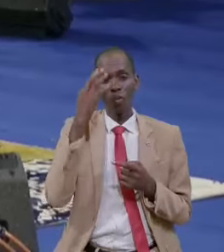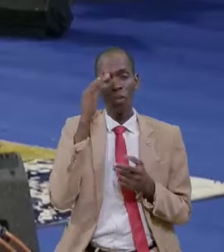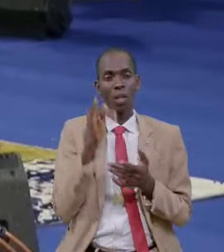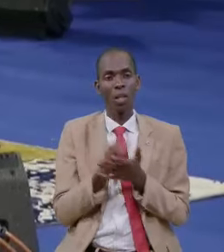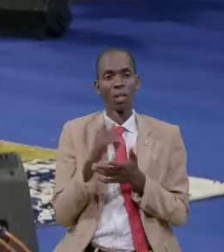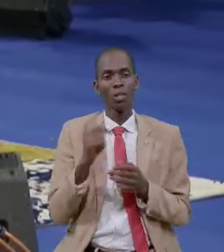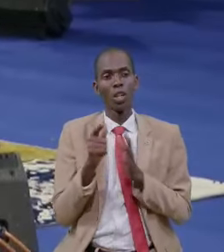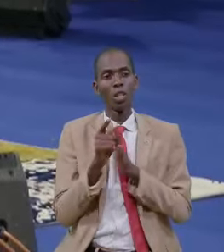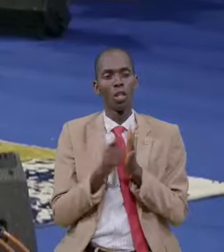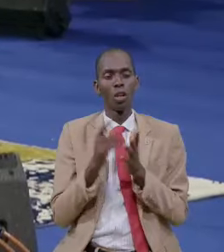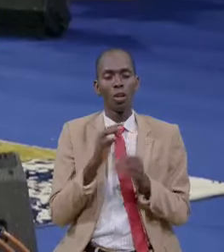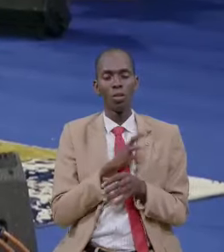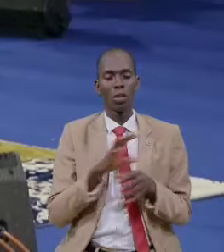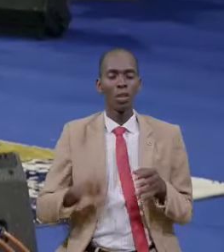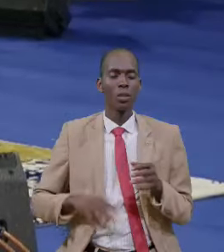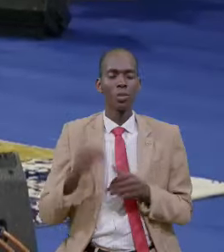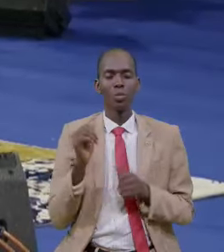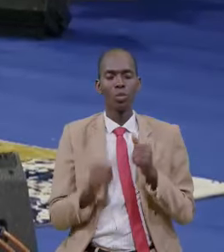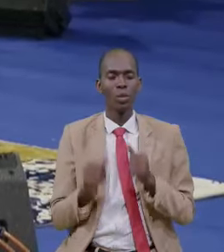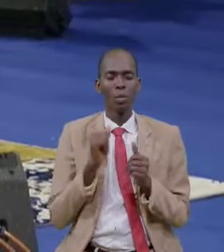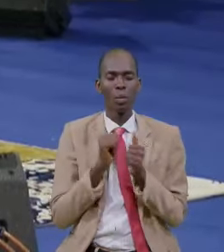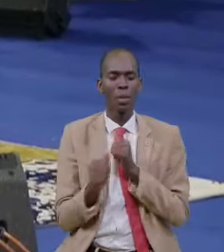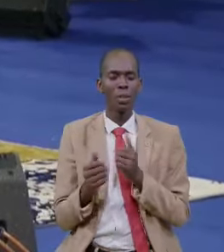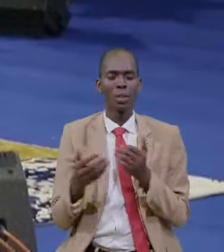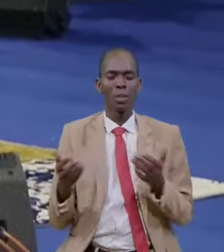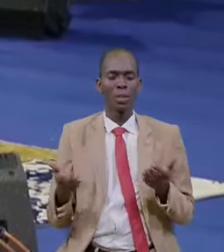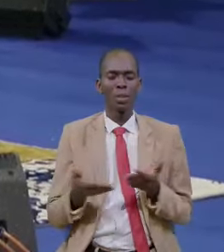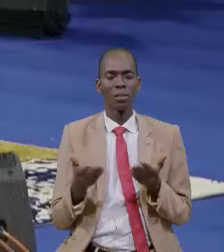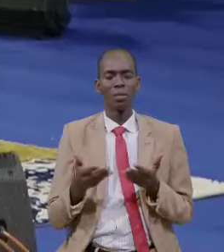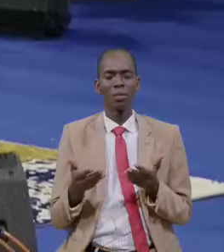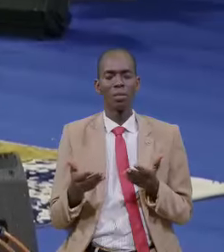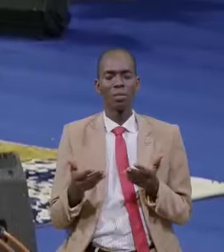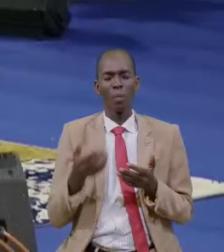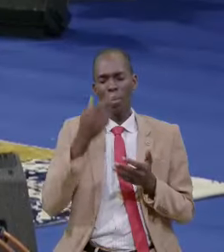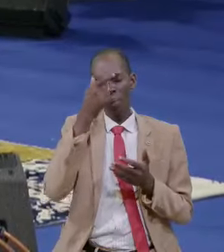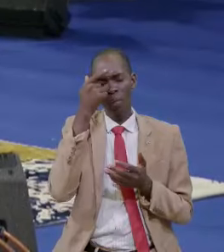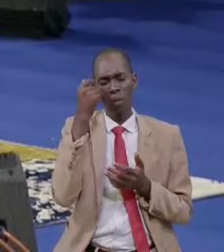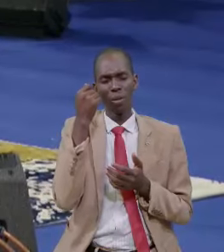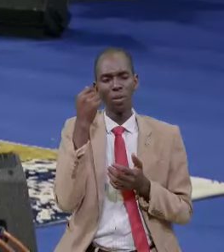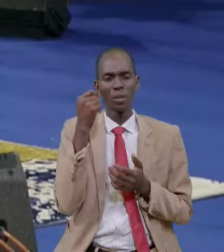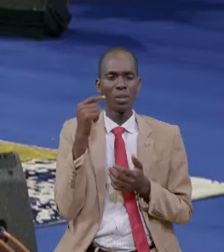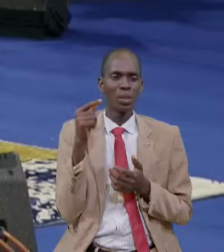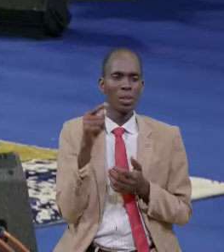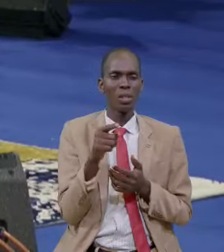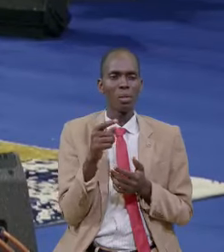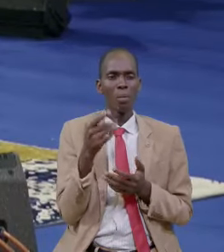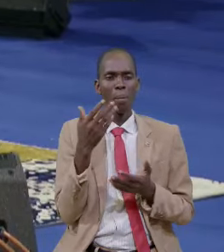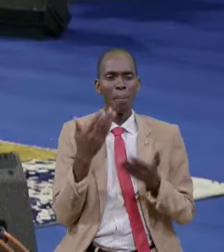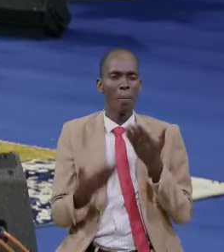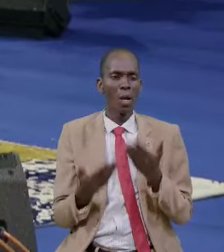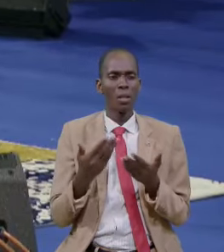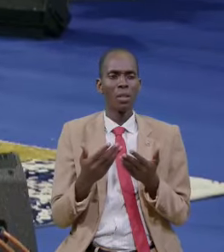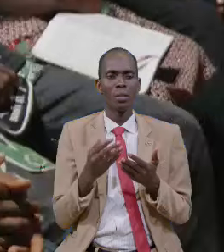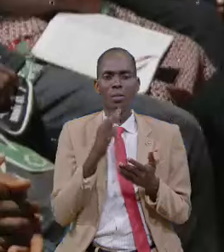Christ, which passeth understanding, that ye might be, tell